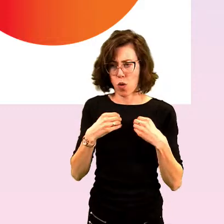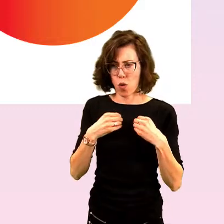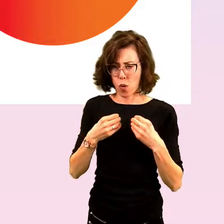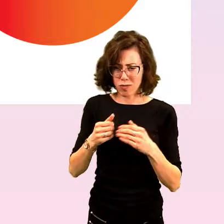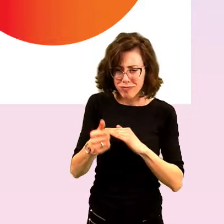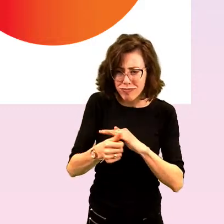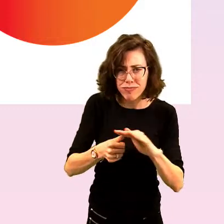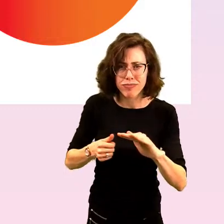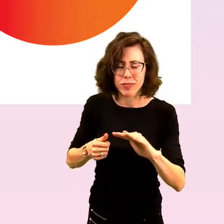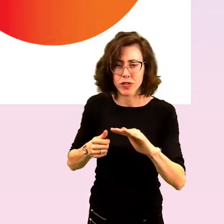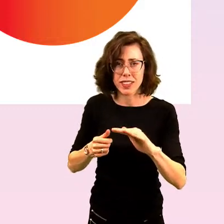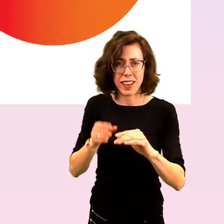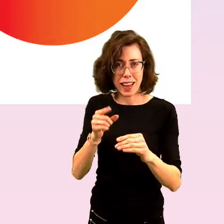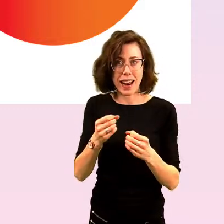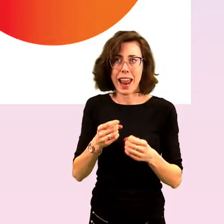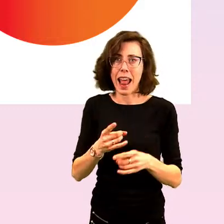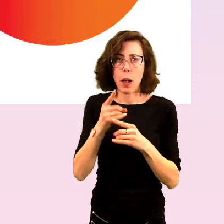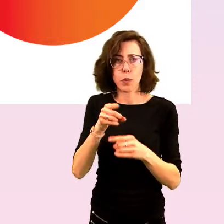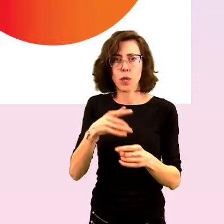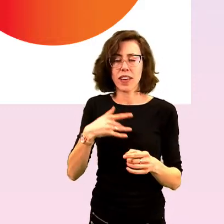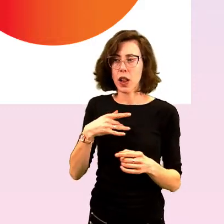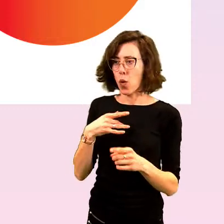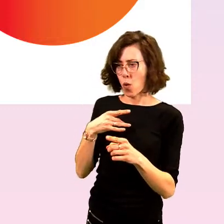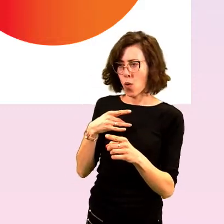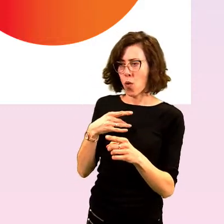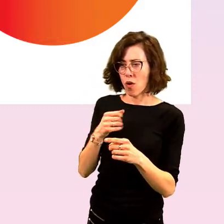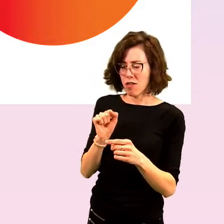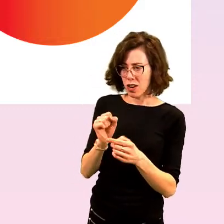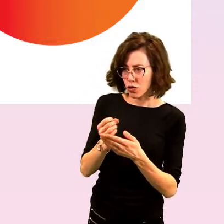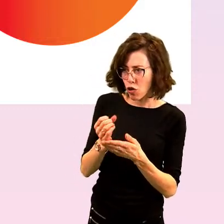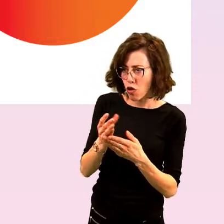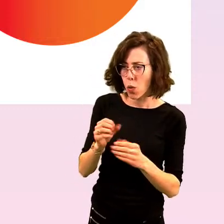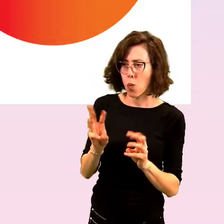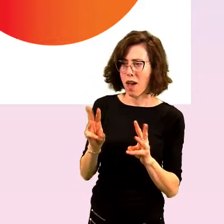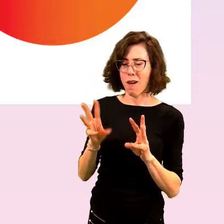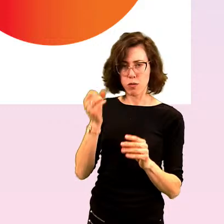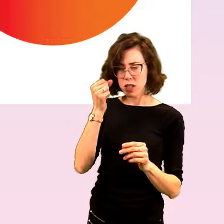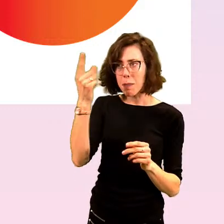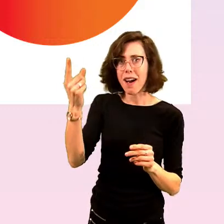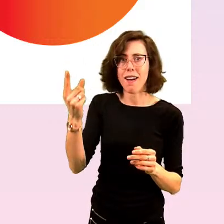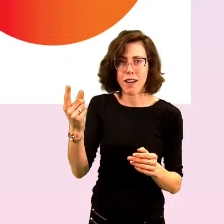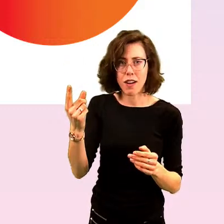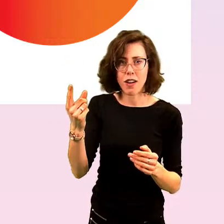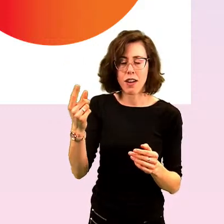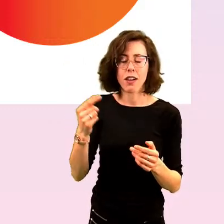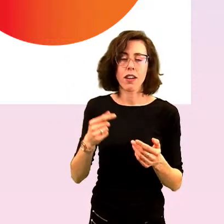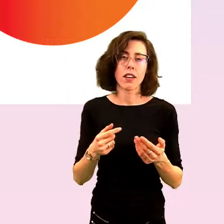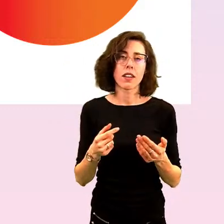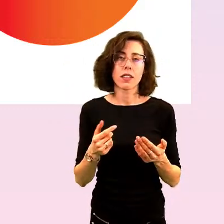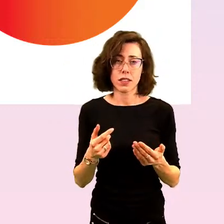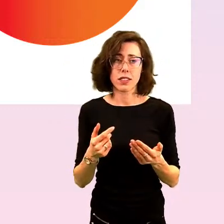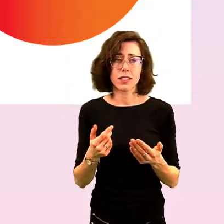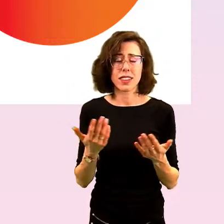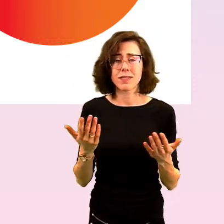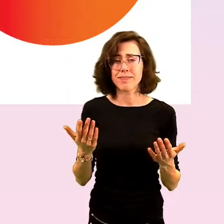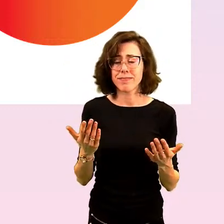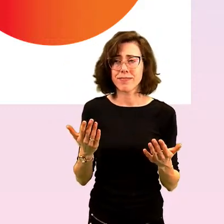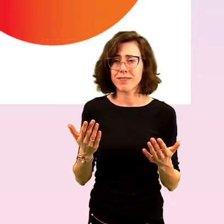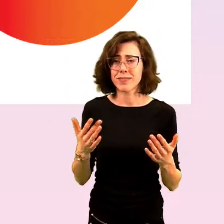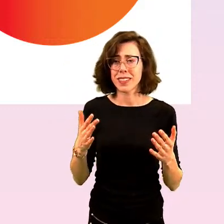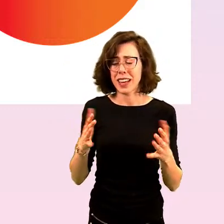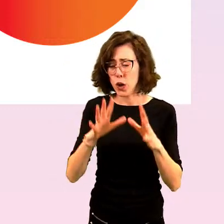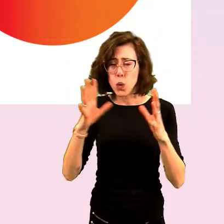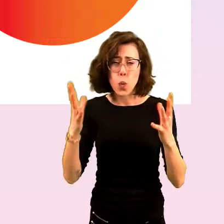nothing else but to inspire you. And my final point, just to end, is that you know, regardless of what is happening in the world